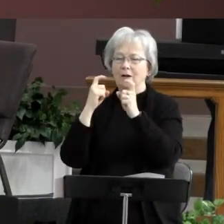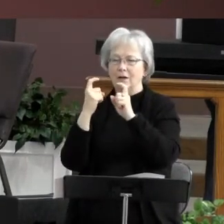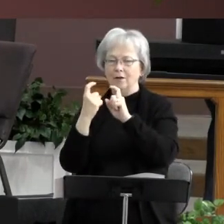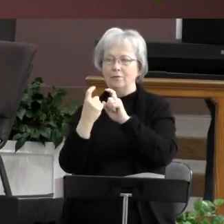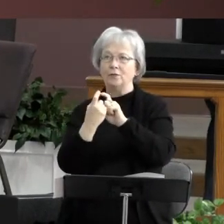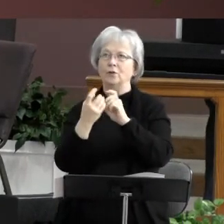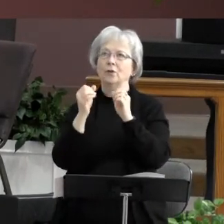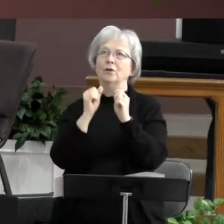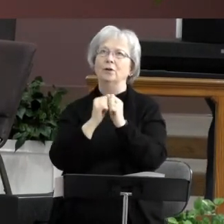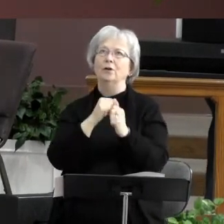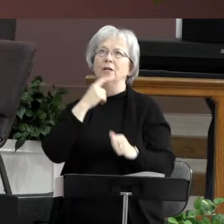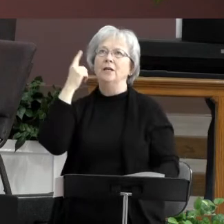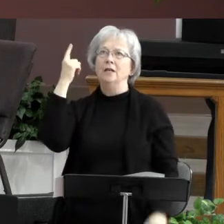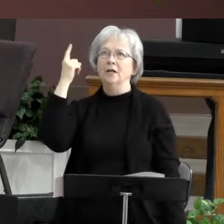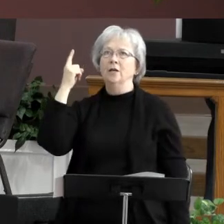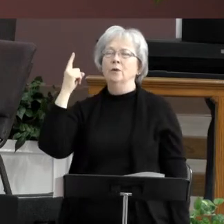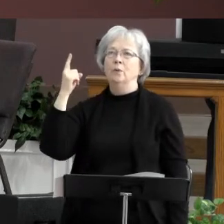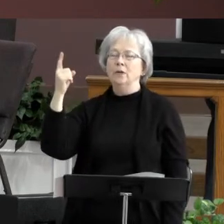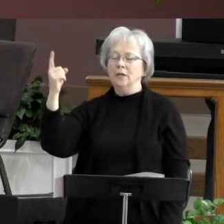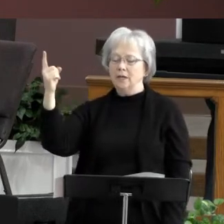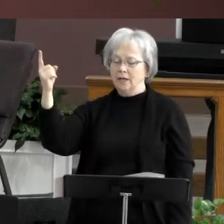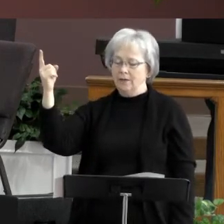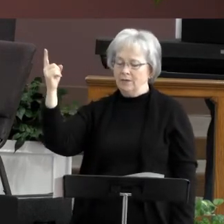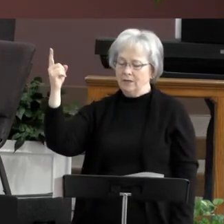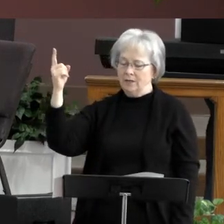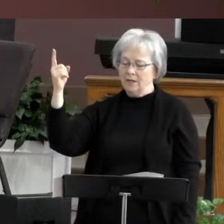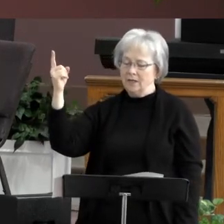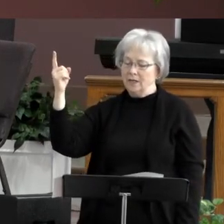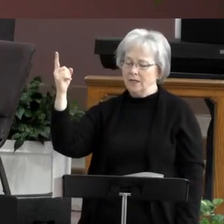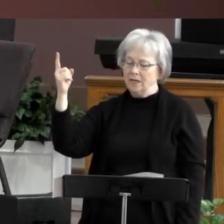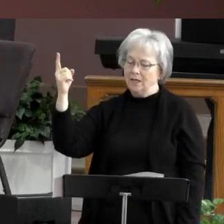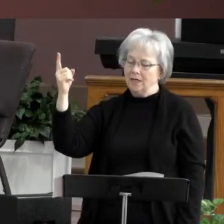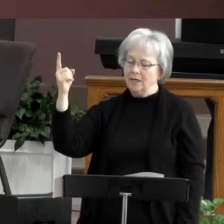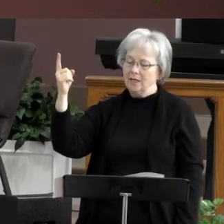shadow of turning with